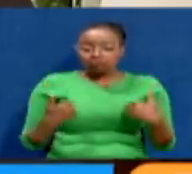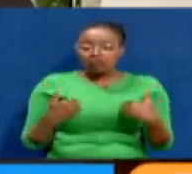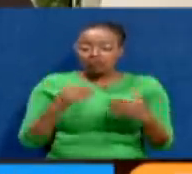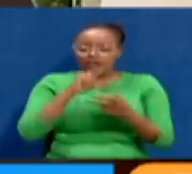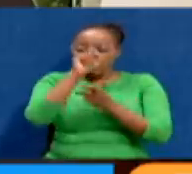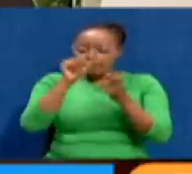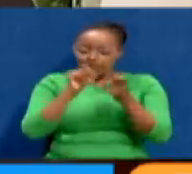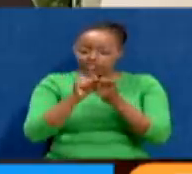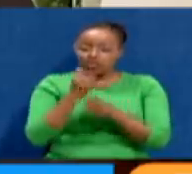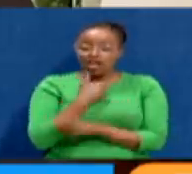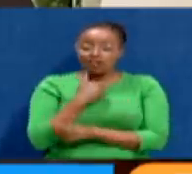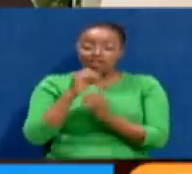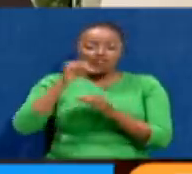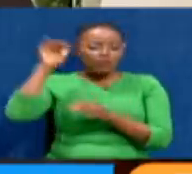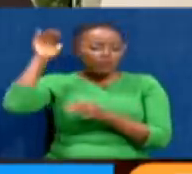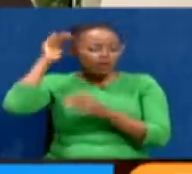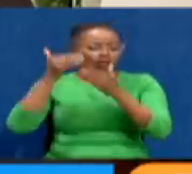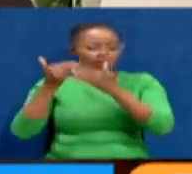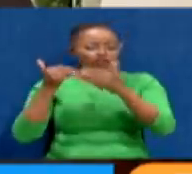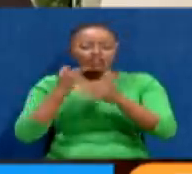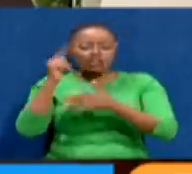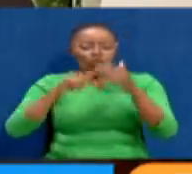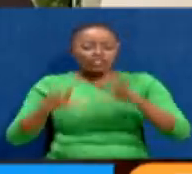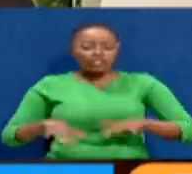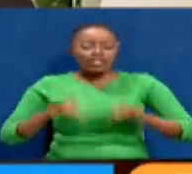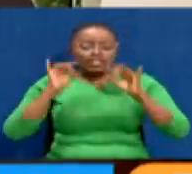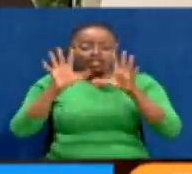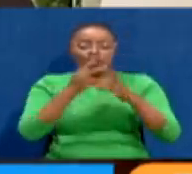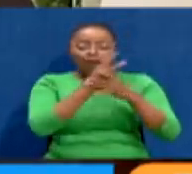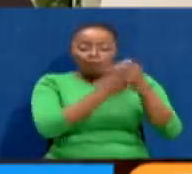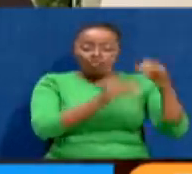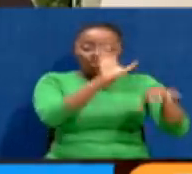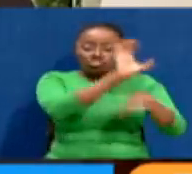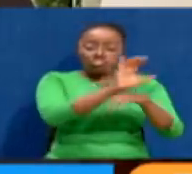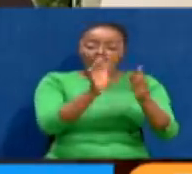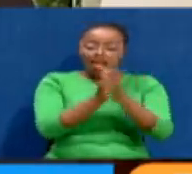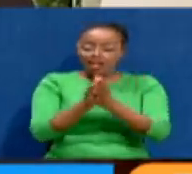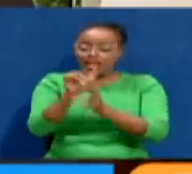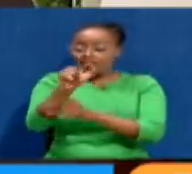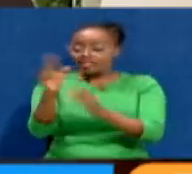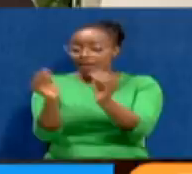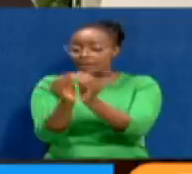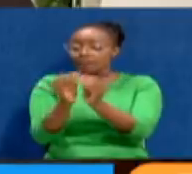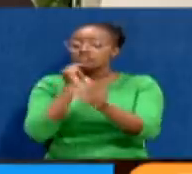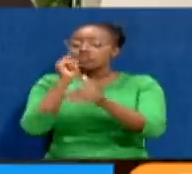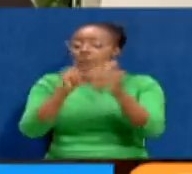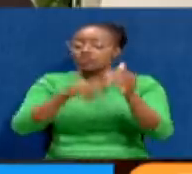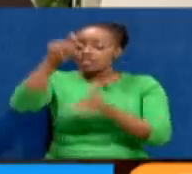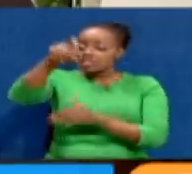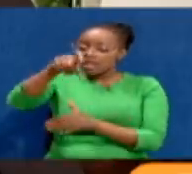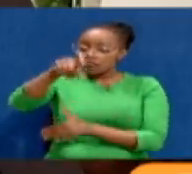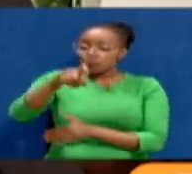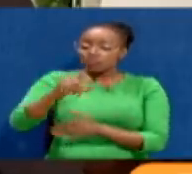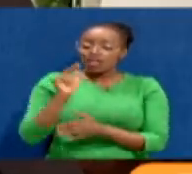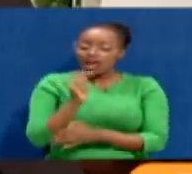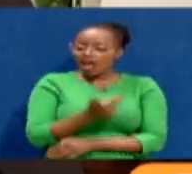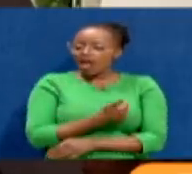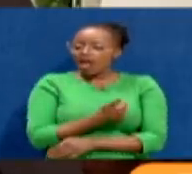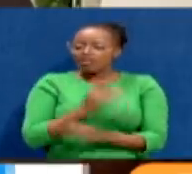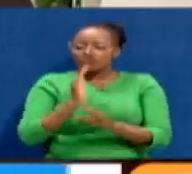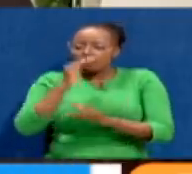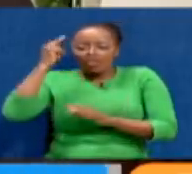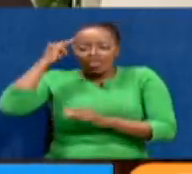very particular. If you listen to what I said in Kitengela, both at the church and at the rally, I say that we should now be moving